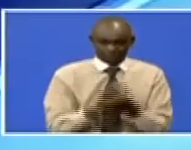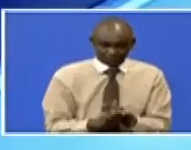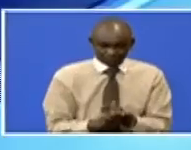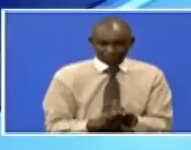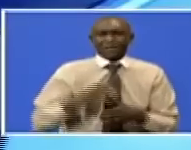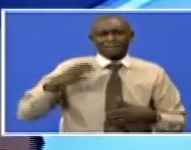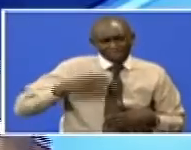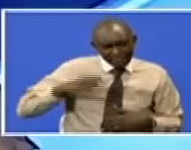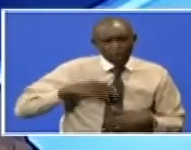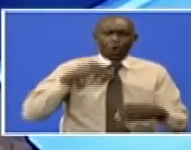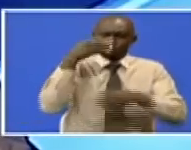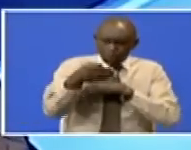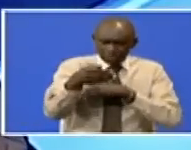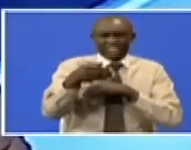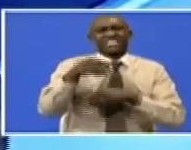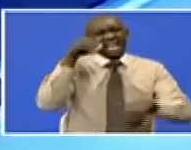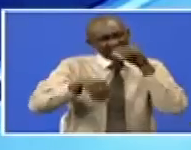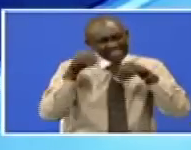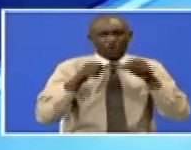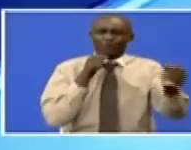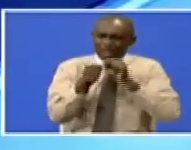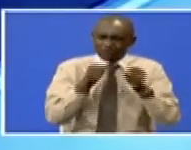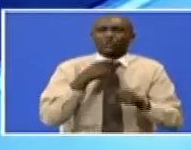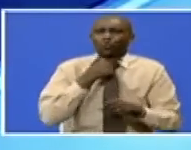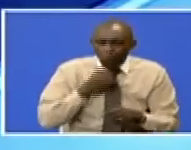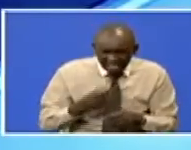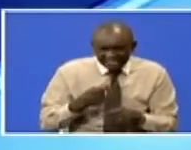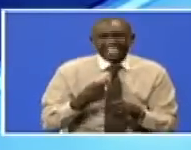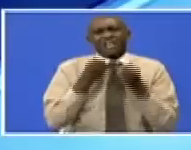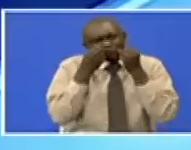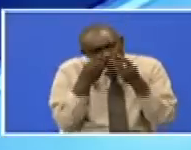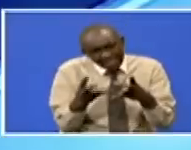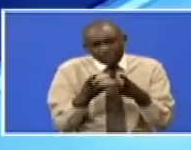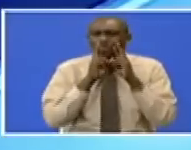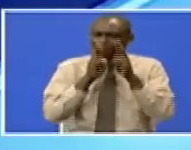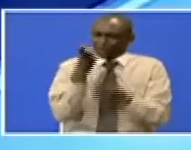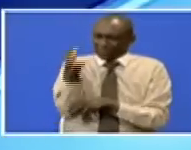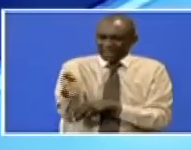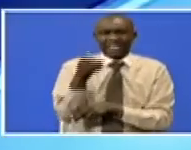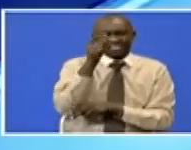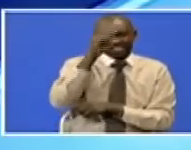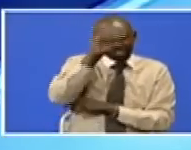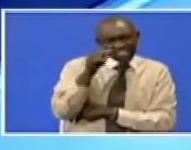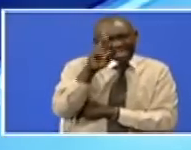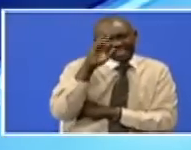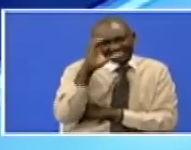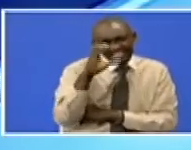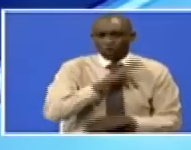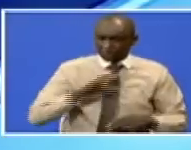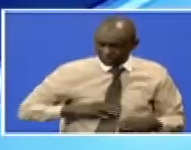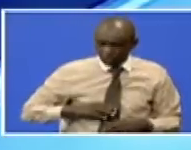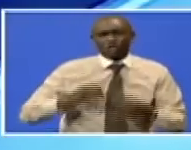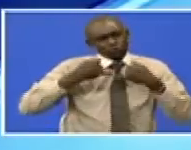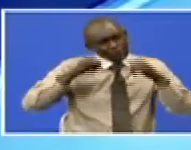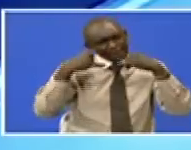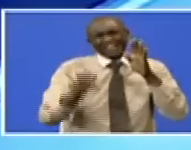Victims of post-election violence want the recommendations contained in the report by the Truth, Justice and Reconciliation Commission